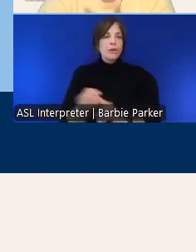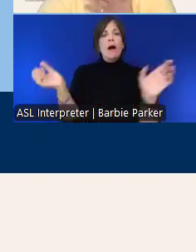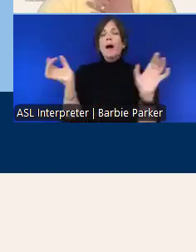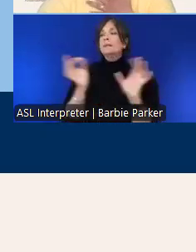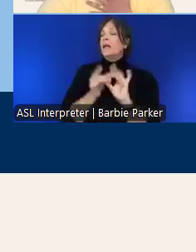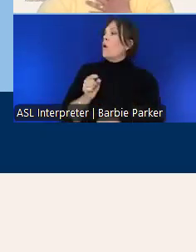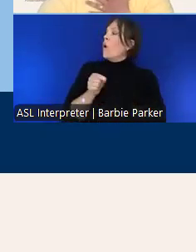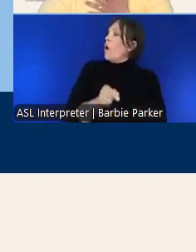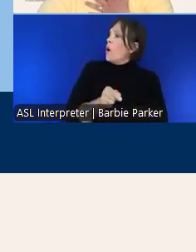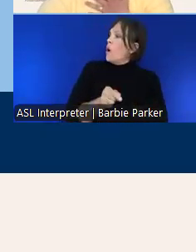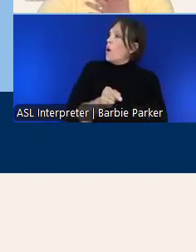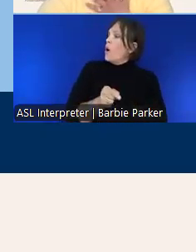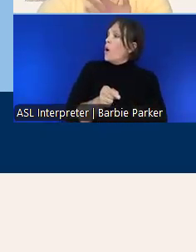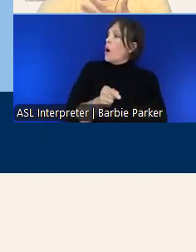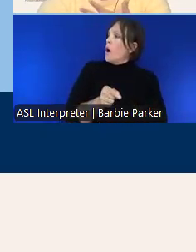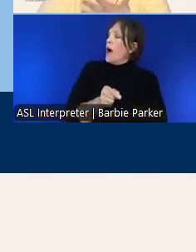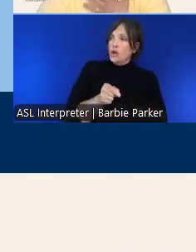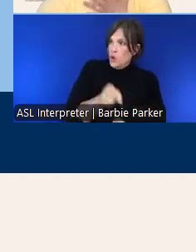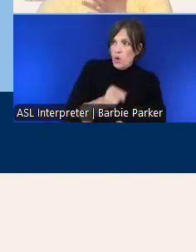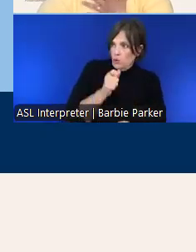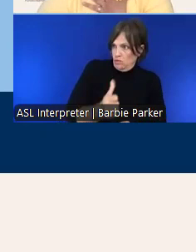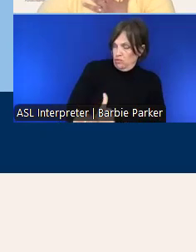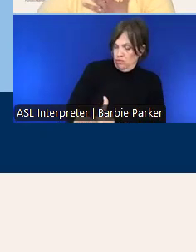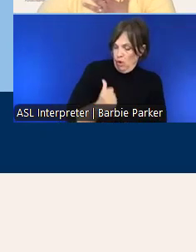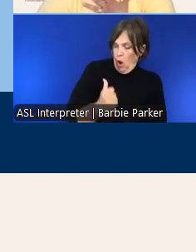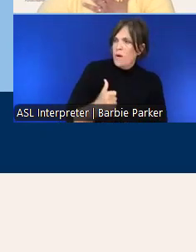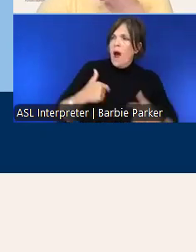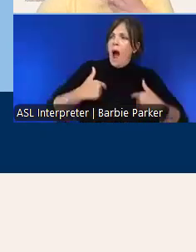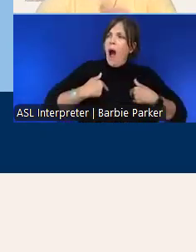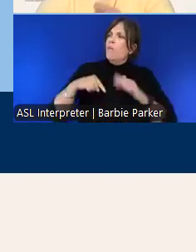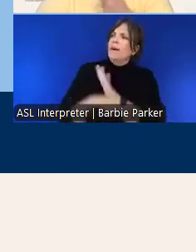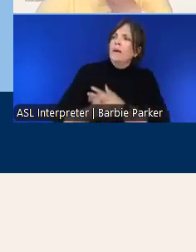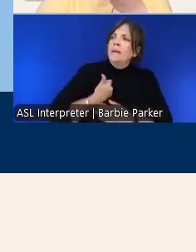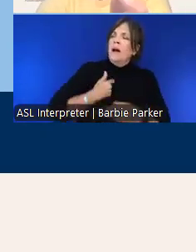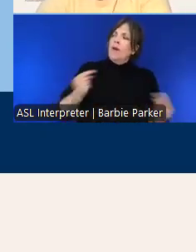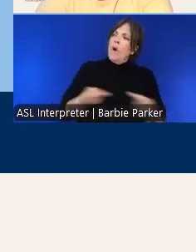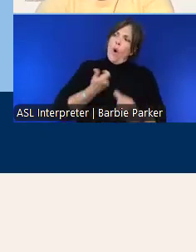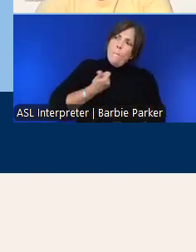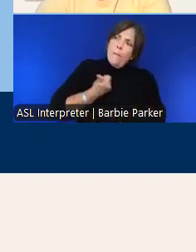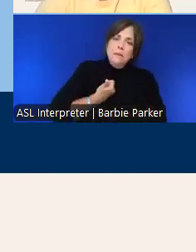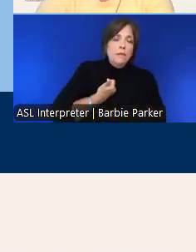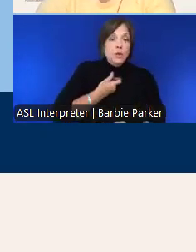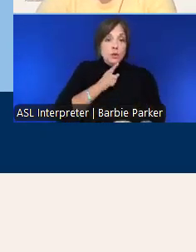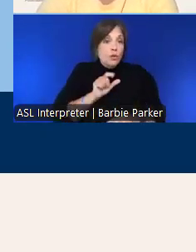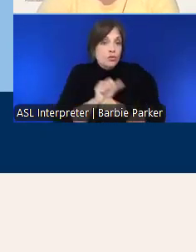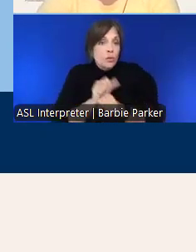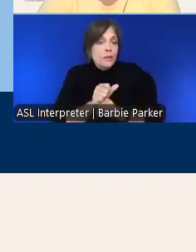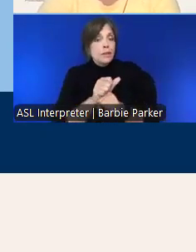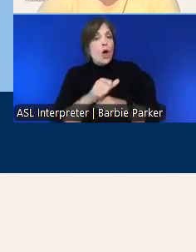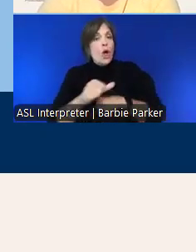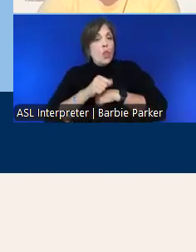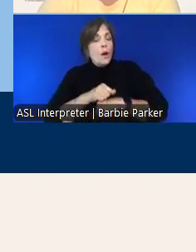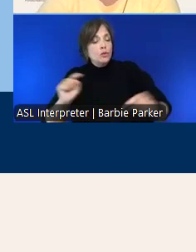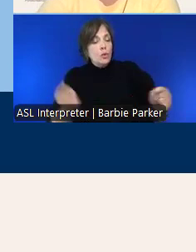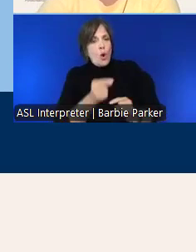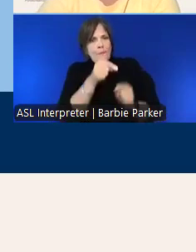you know, they will harm themselves, they will end their own life. So they're not maybe necessarily harming